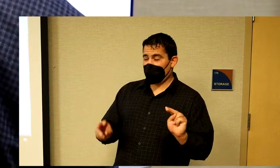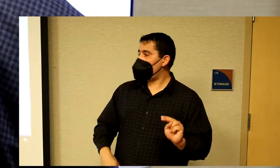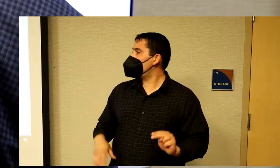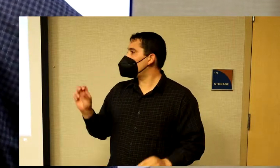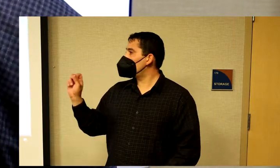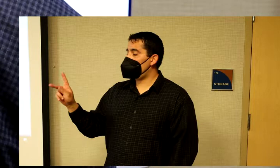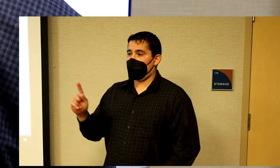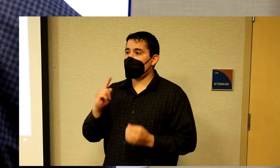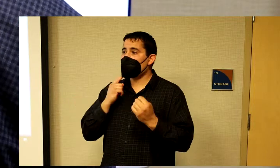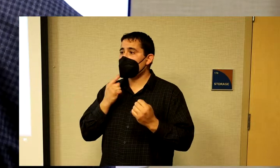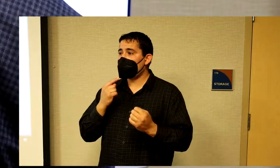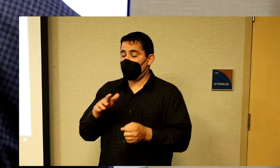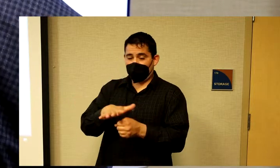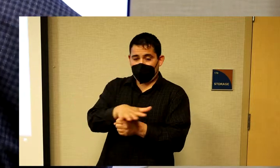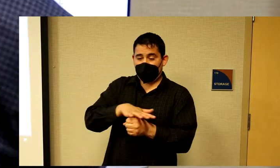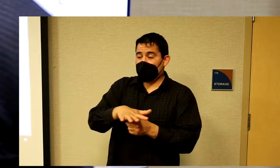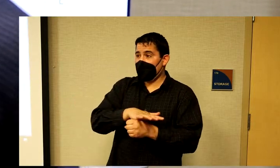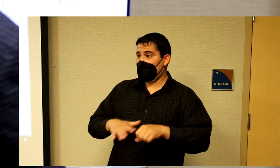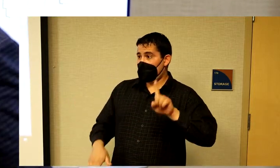1 is